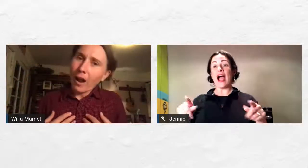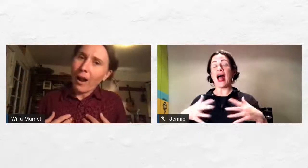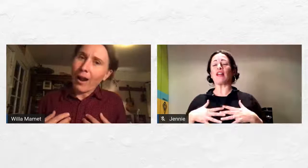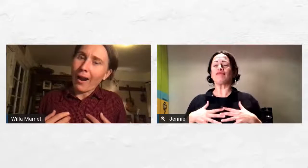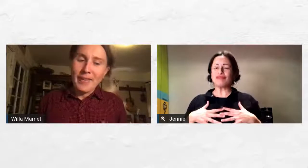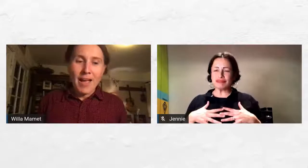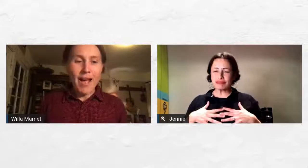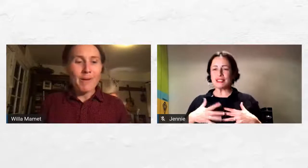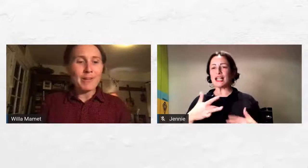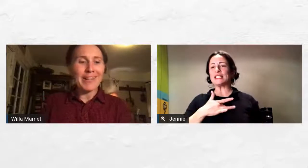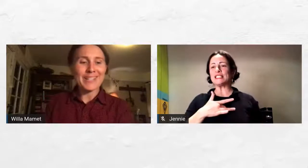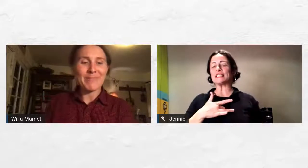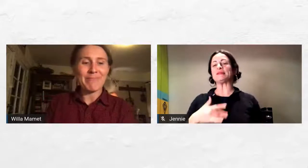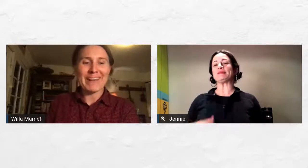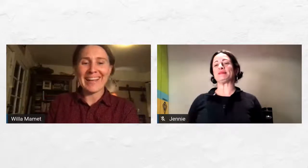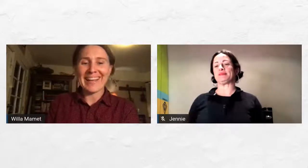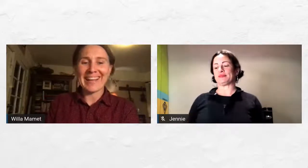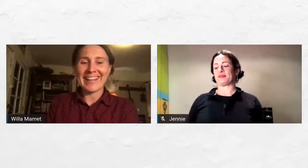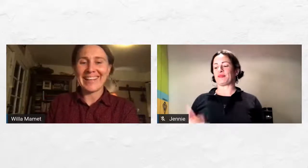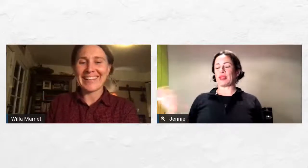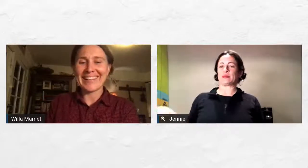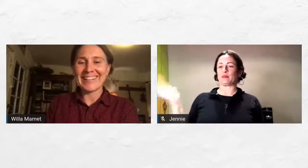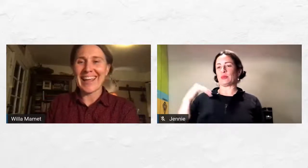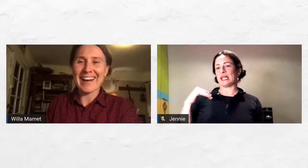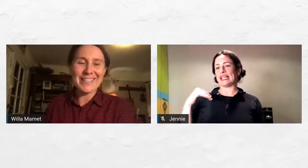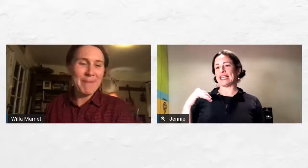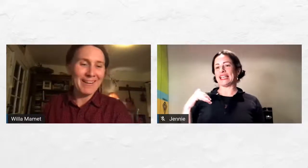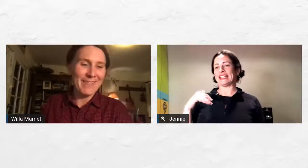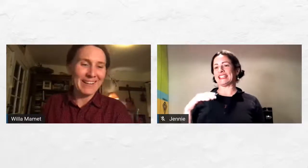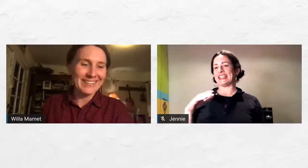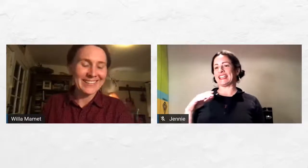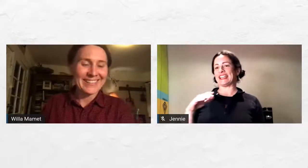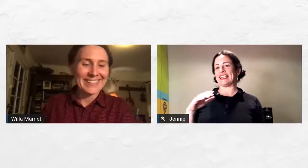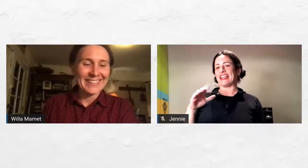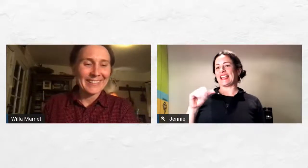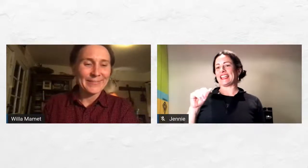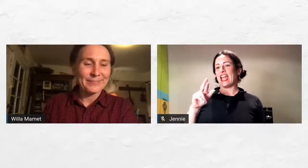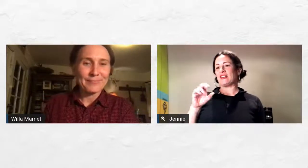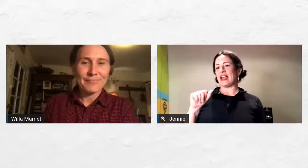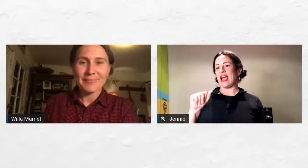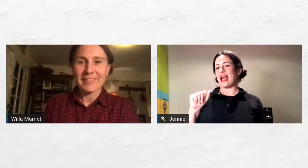me, let's bring in Karis Barenwald.